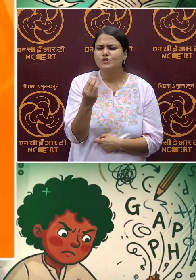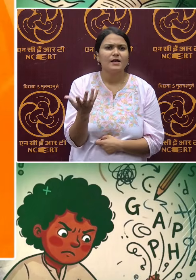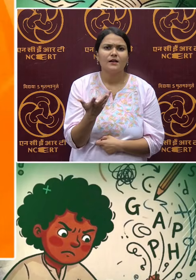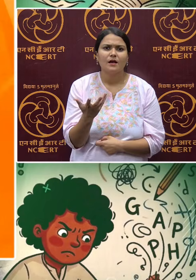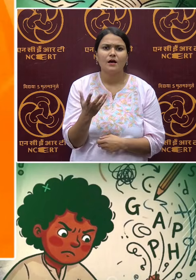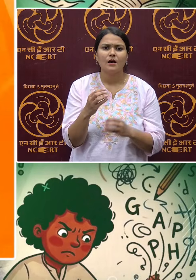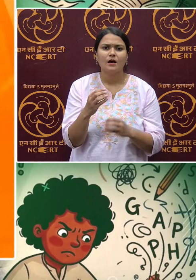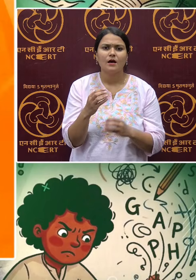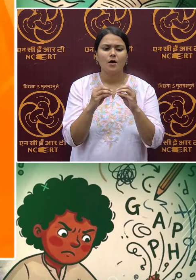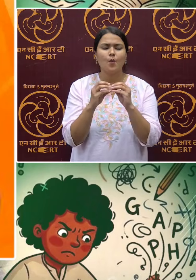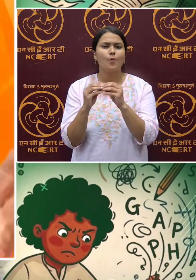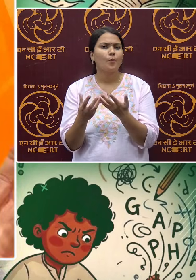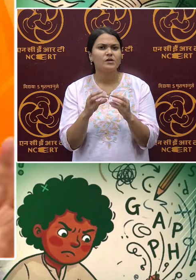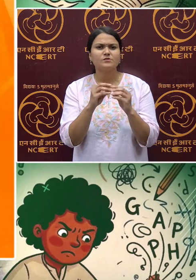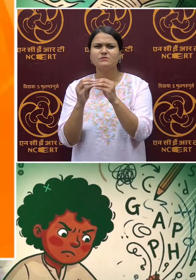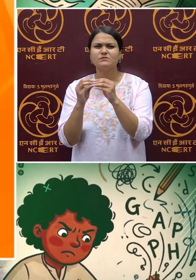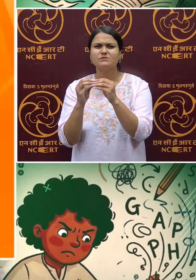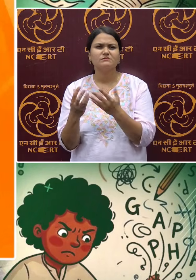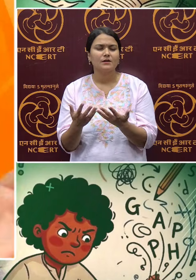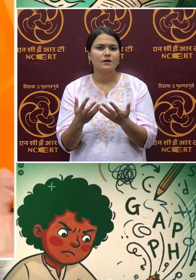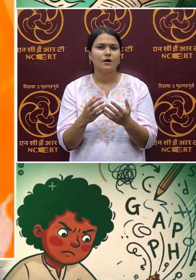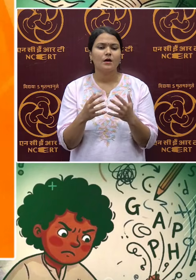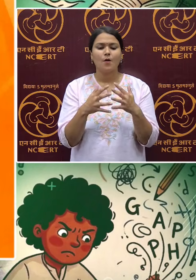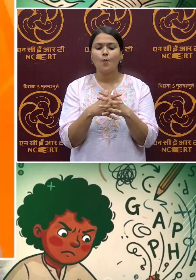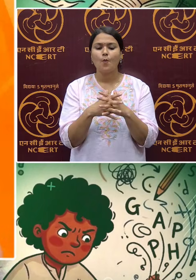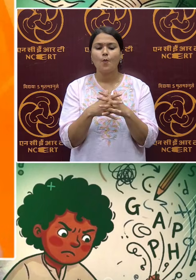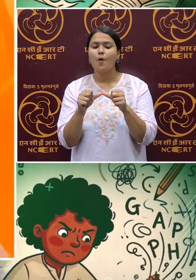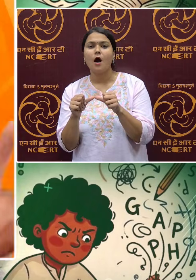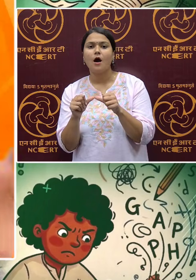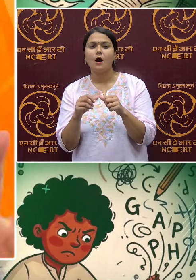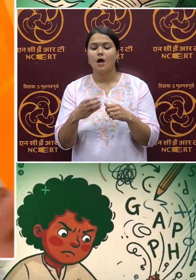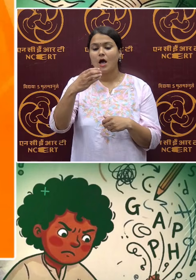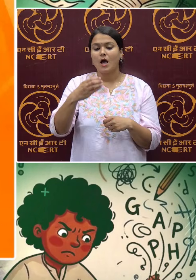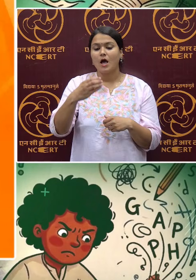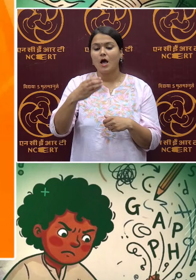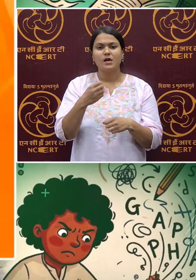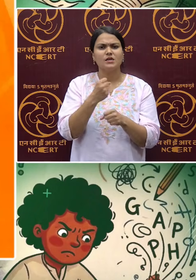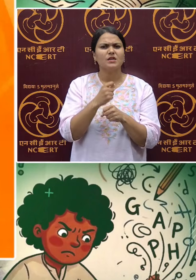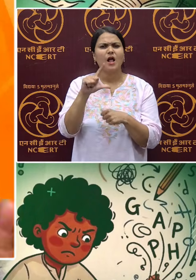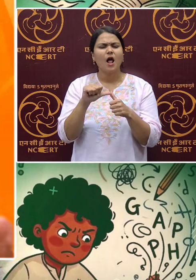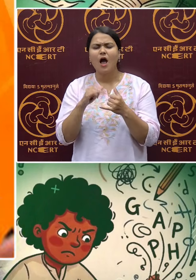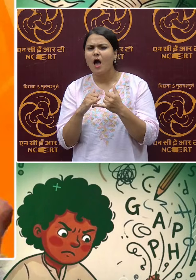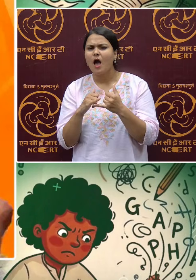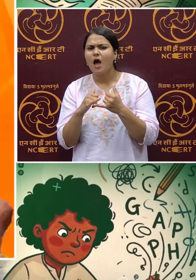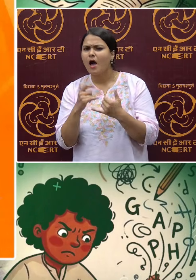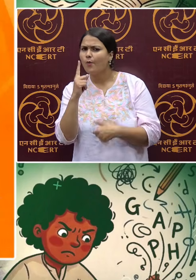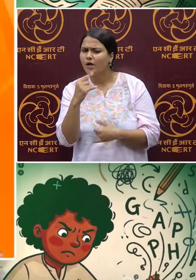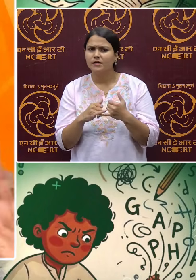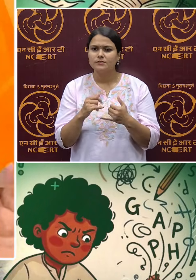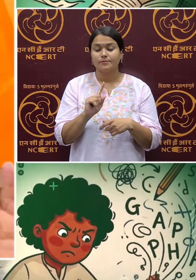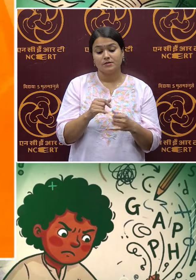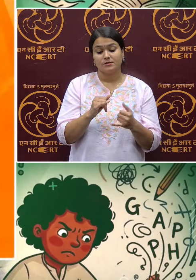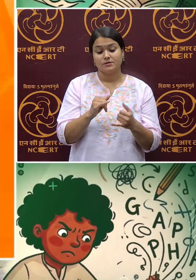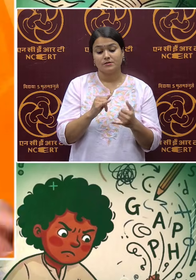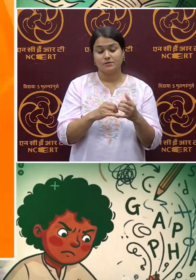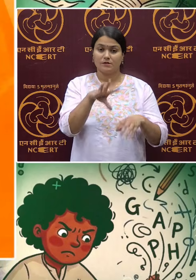it wa? It says and you're writing A. But the glass, there's only one S sound. Why two? He'll ask you. But the other child, he will just